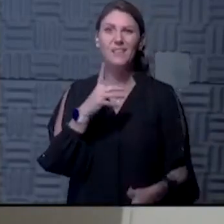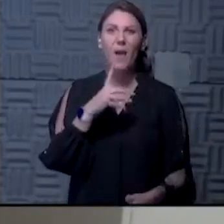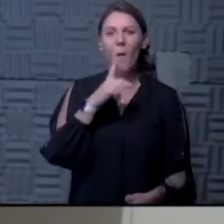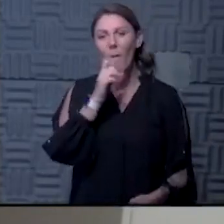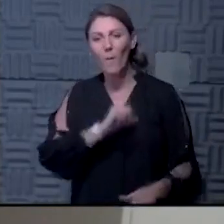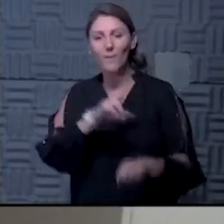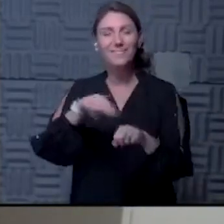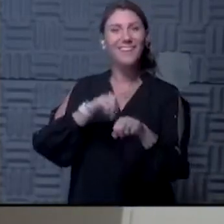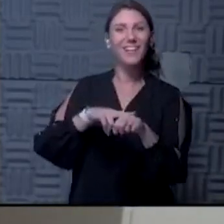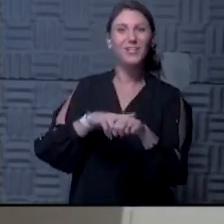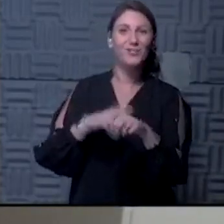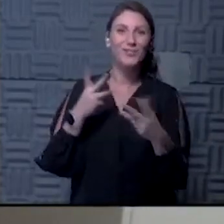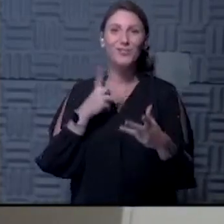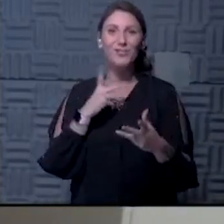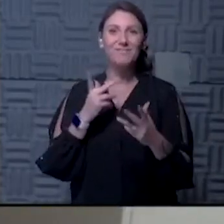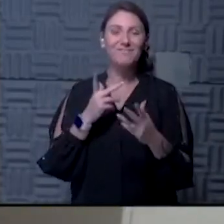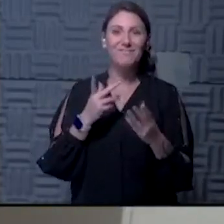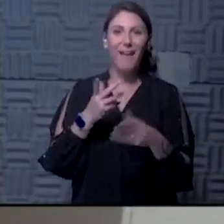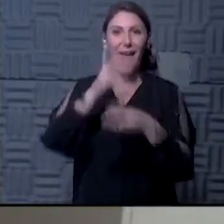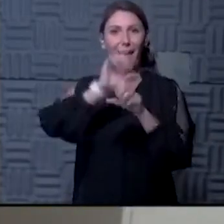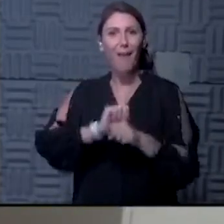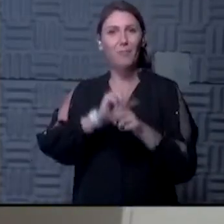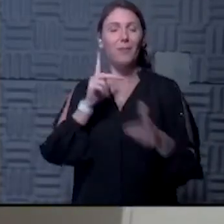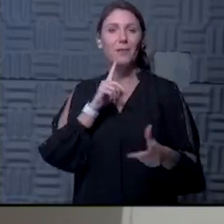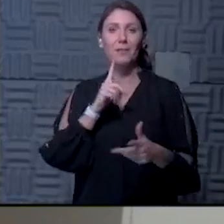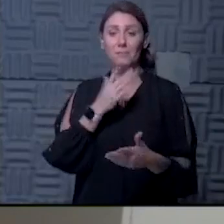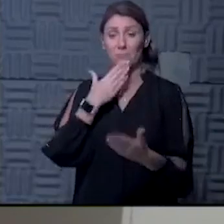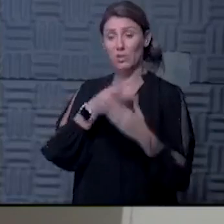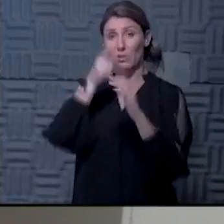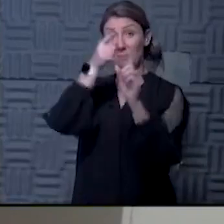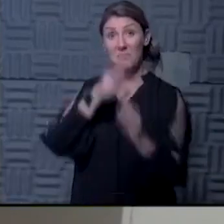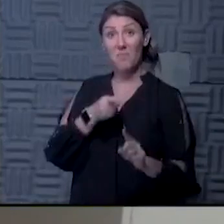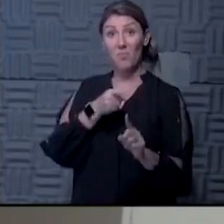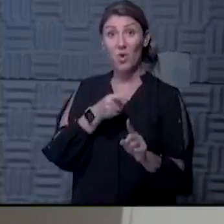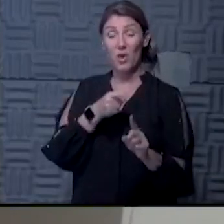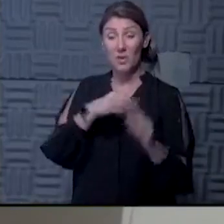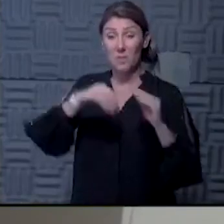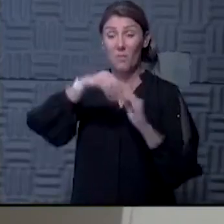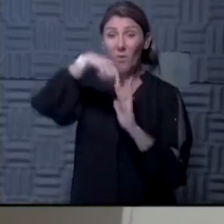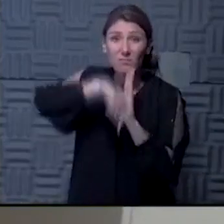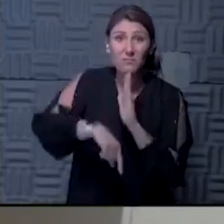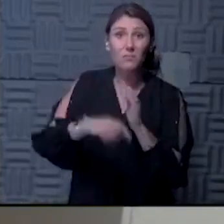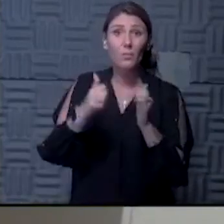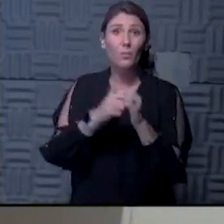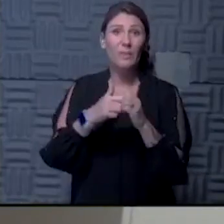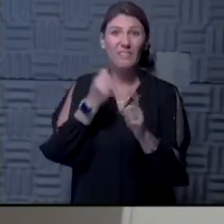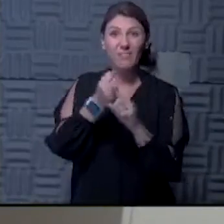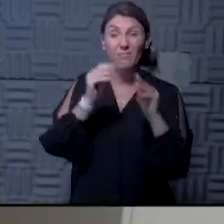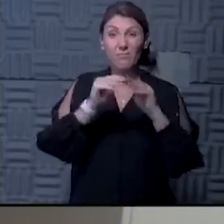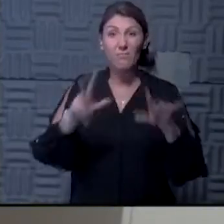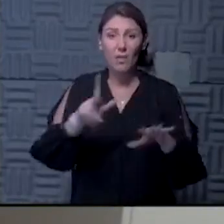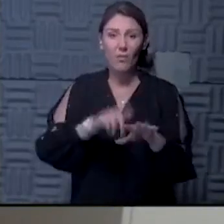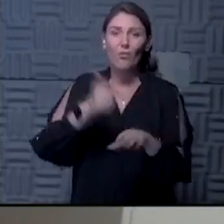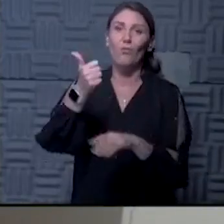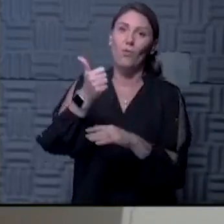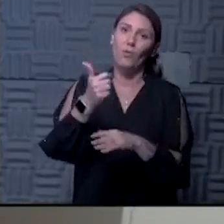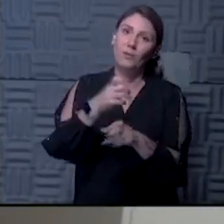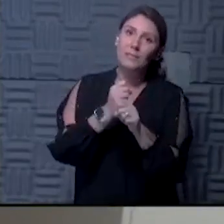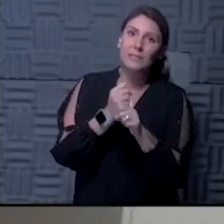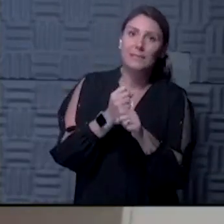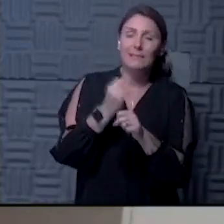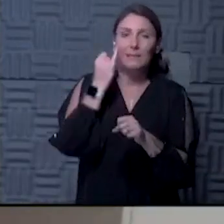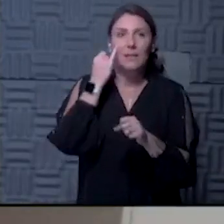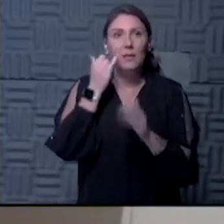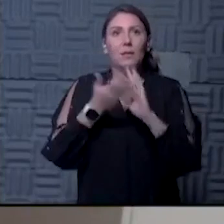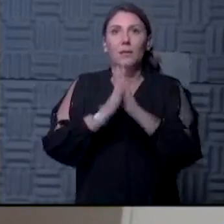I think you guys are making a good point. As we get deeper into this pandemic, the longer it takes, instead of getting tired